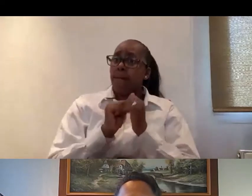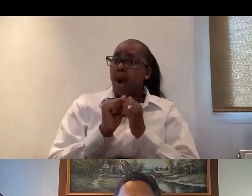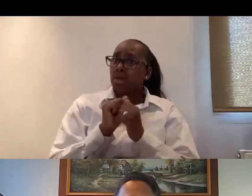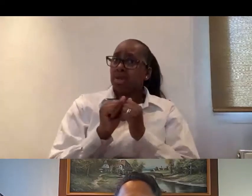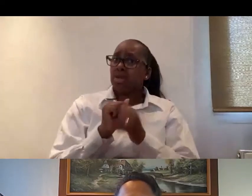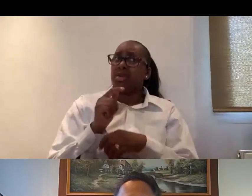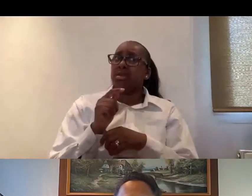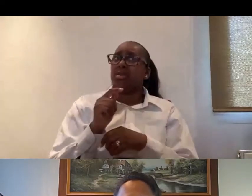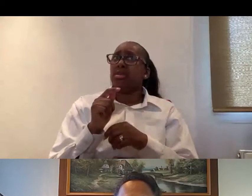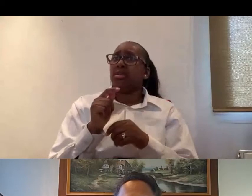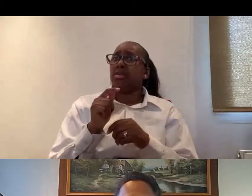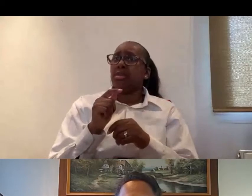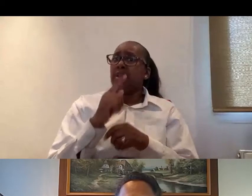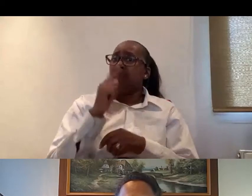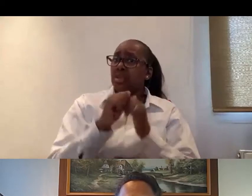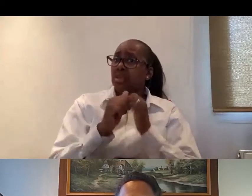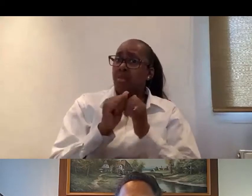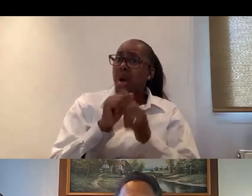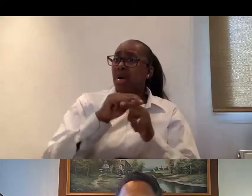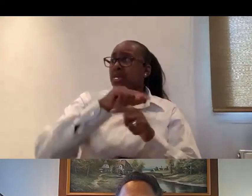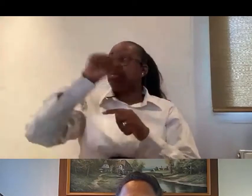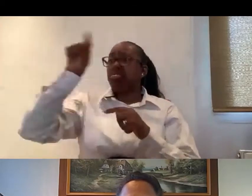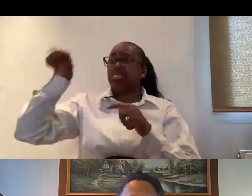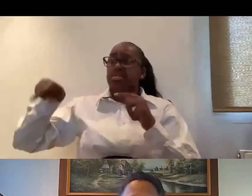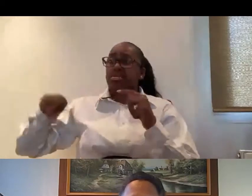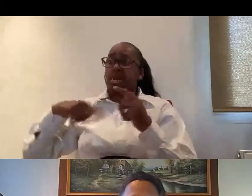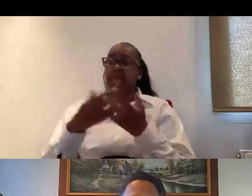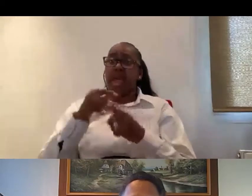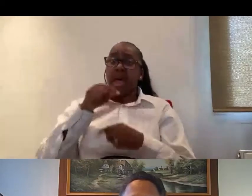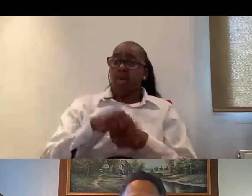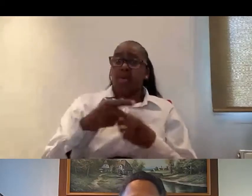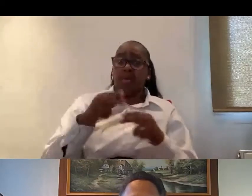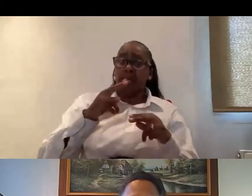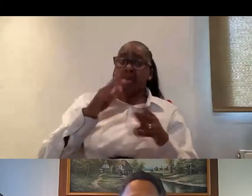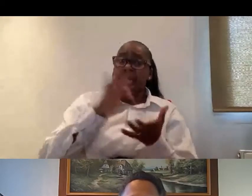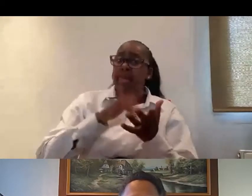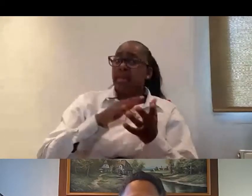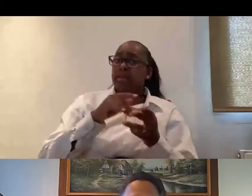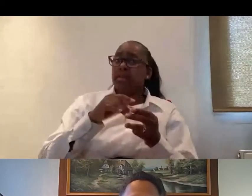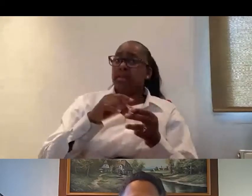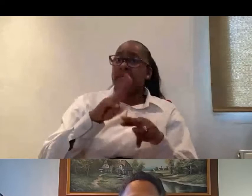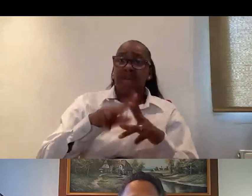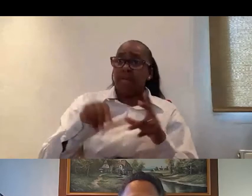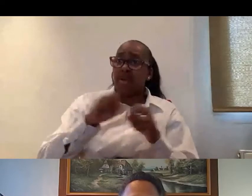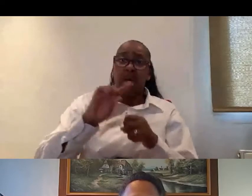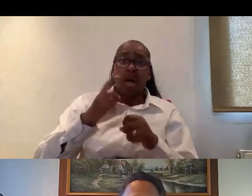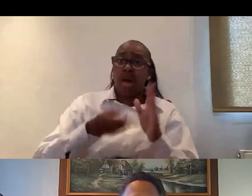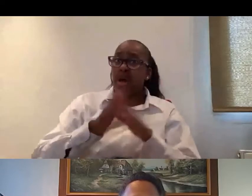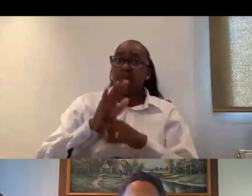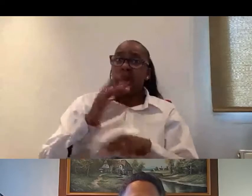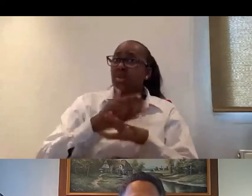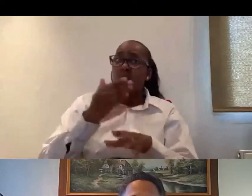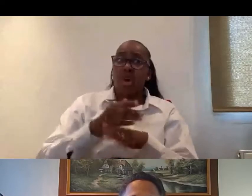I'm now here, and it's what are we, sort of middle of February nearly, and I'm nowhere near going back to work. So it's affected me